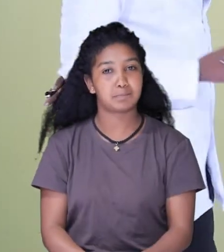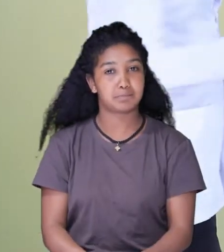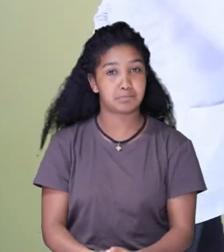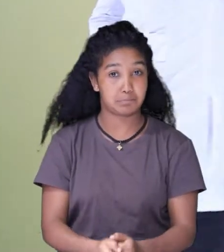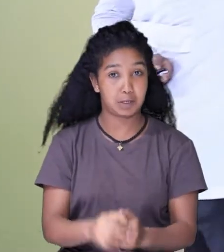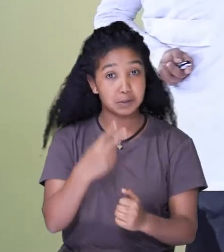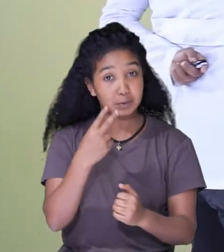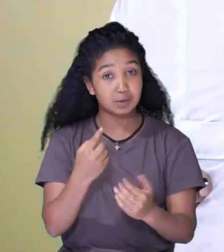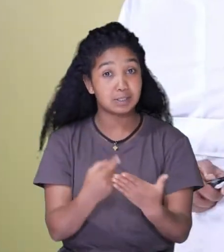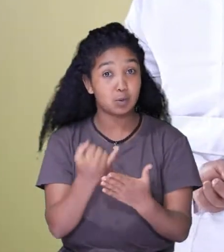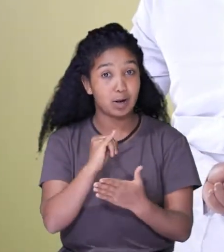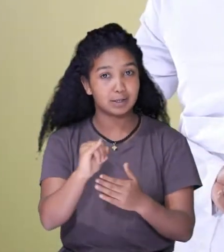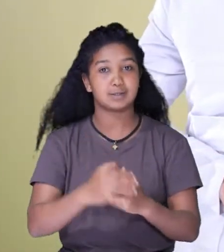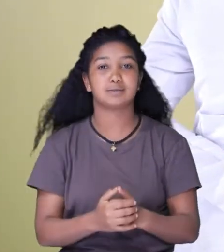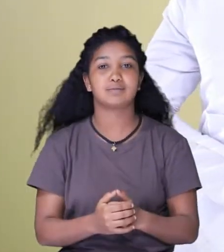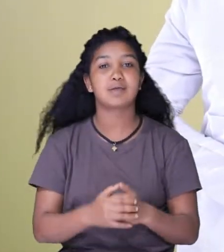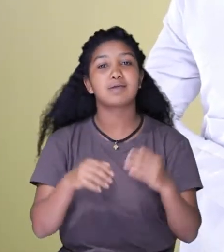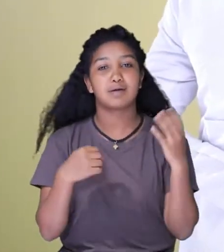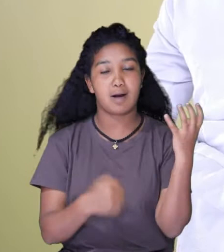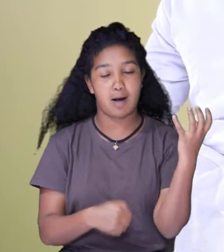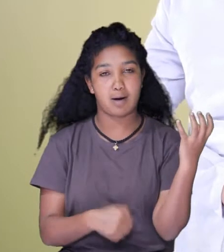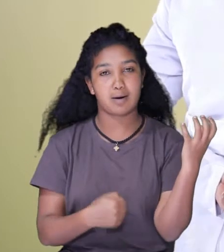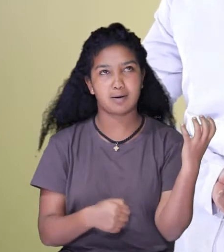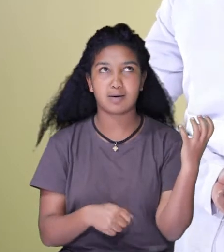Assume that this one is a crowd.